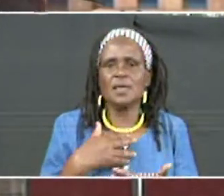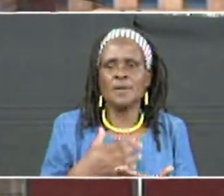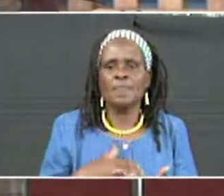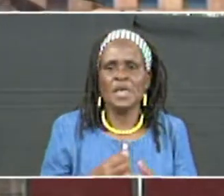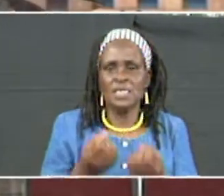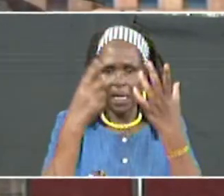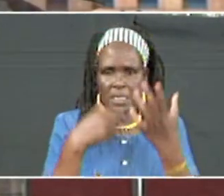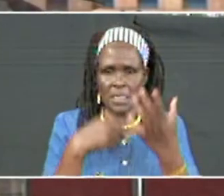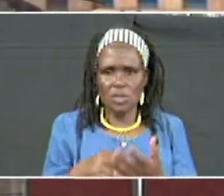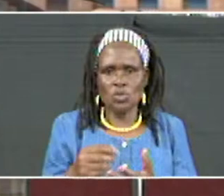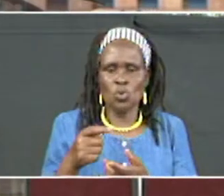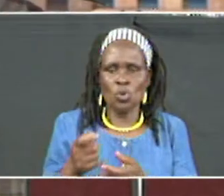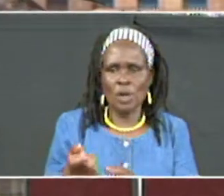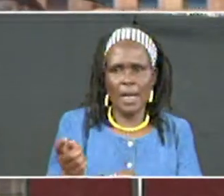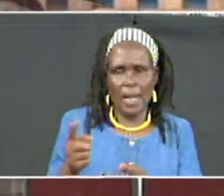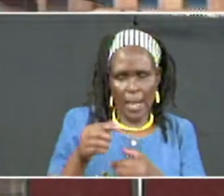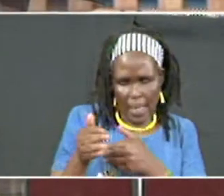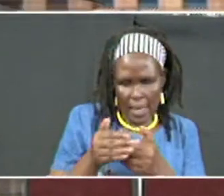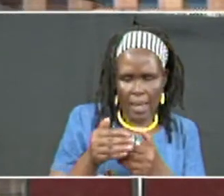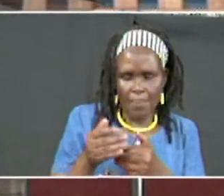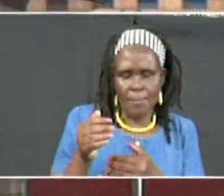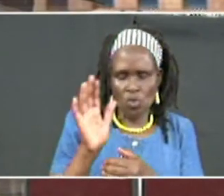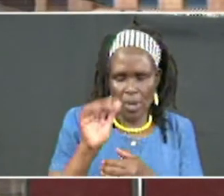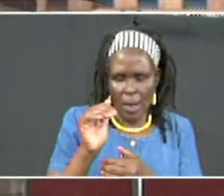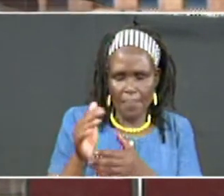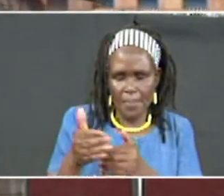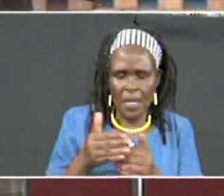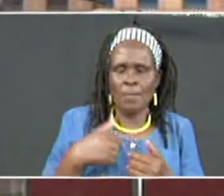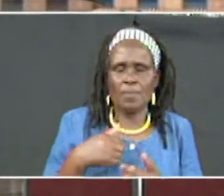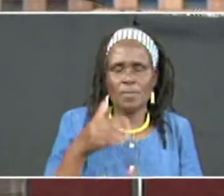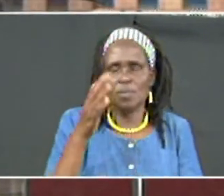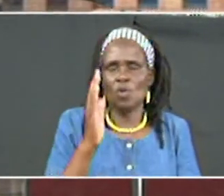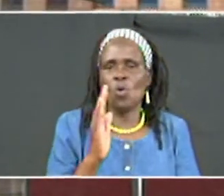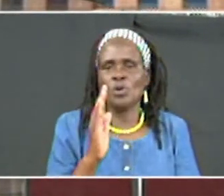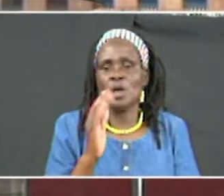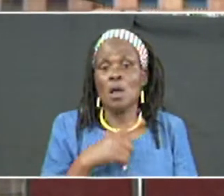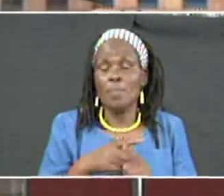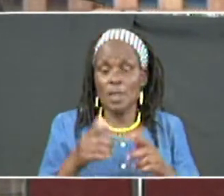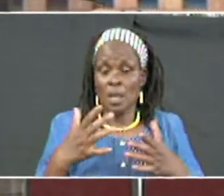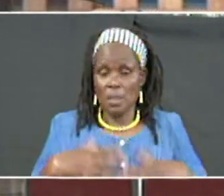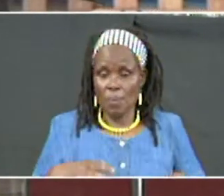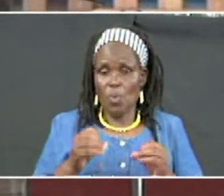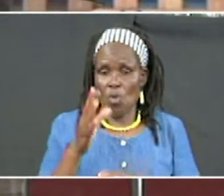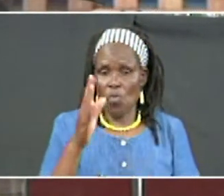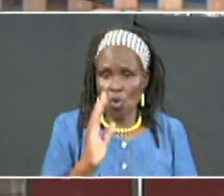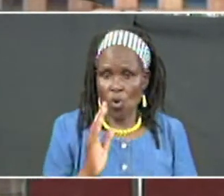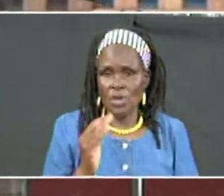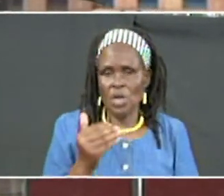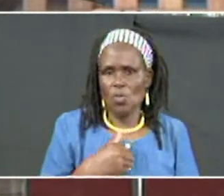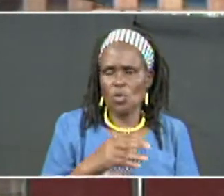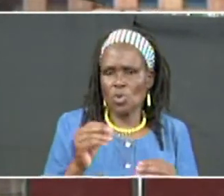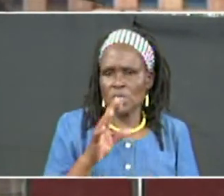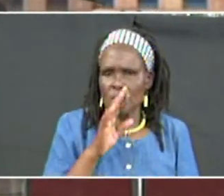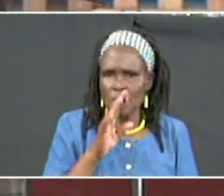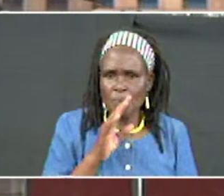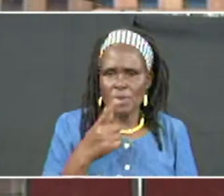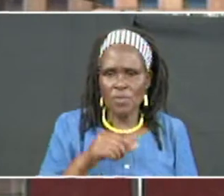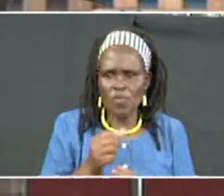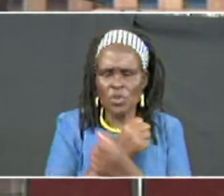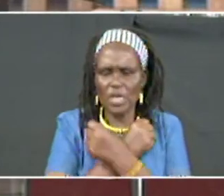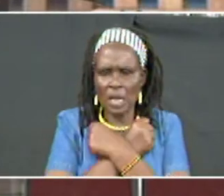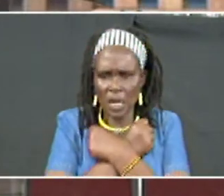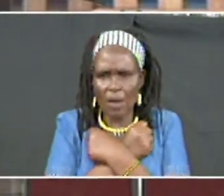draw near to God. You see, the people of God could not be faulted for their lack of religion